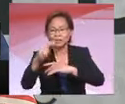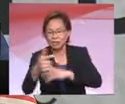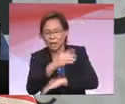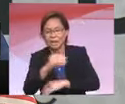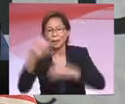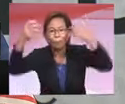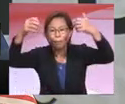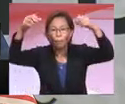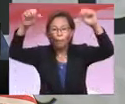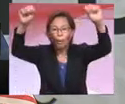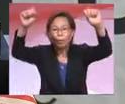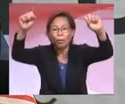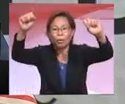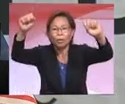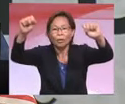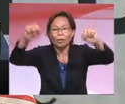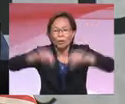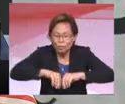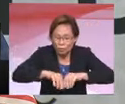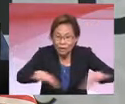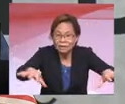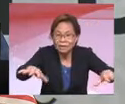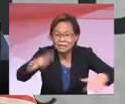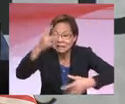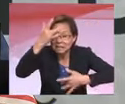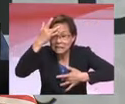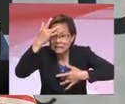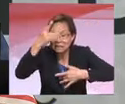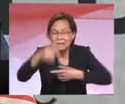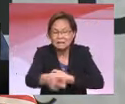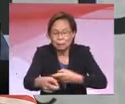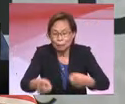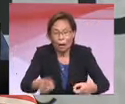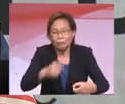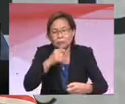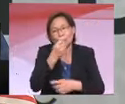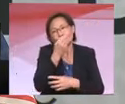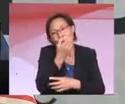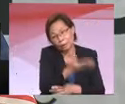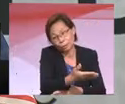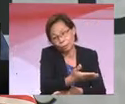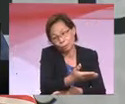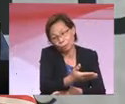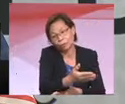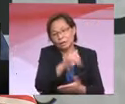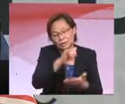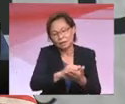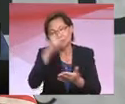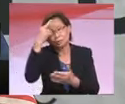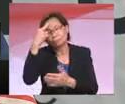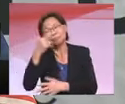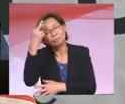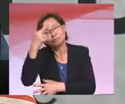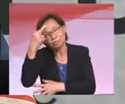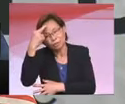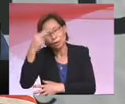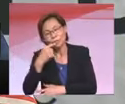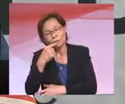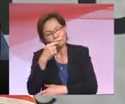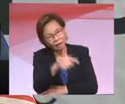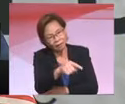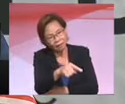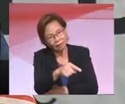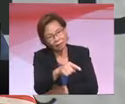head of infectious diseases department are not been informed. So I think that's the reason why we instructed the